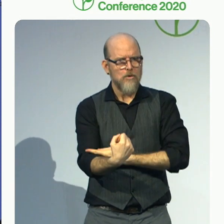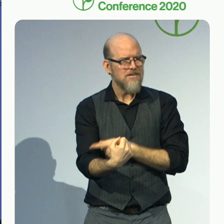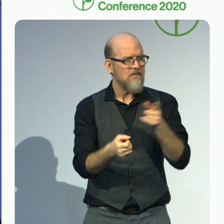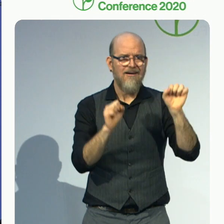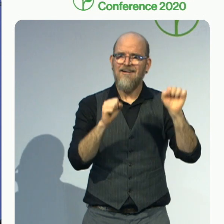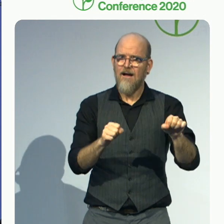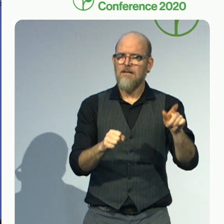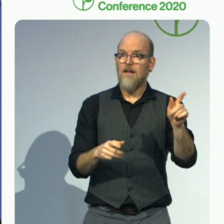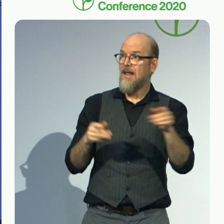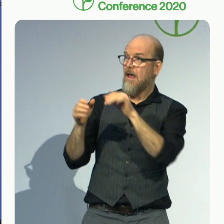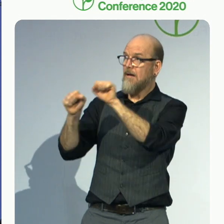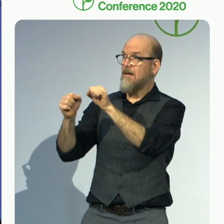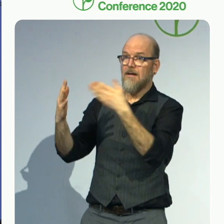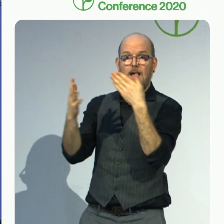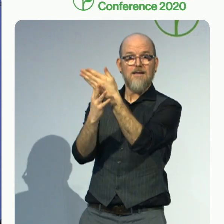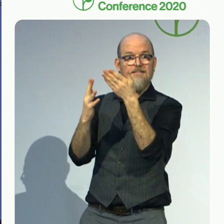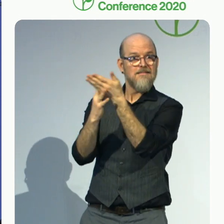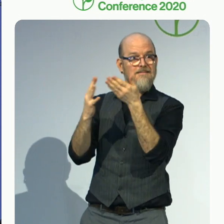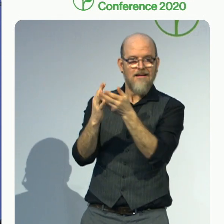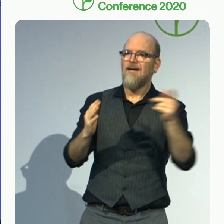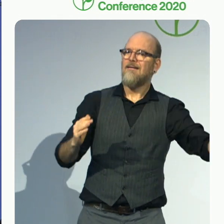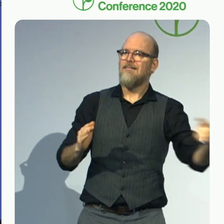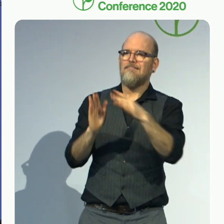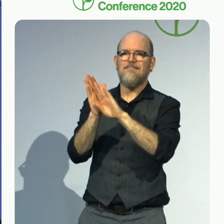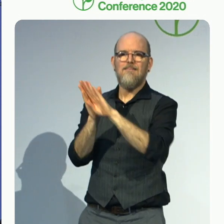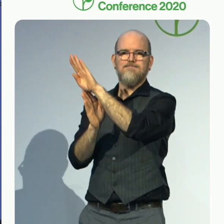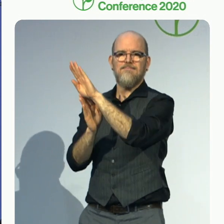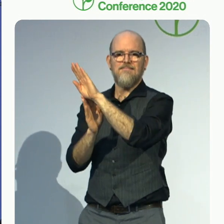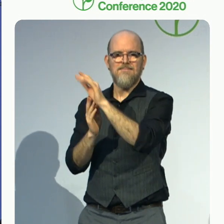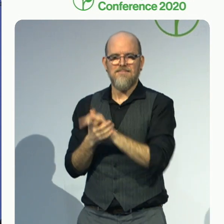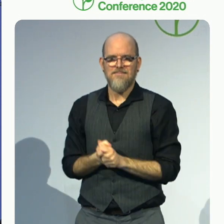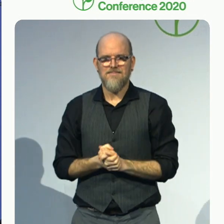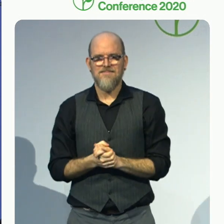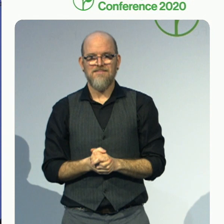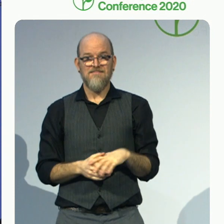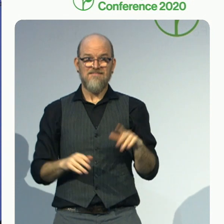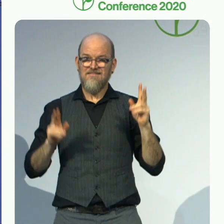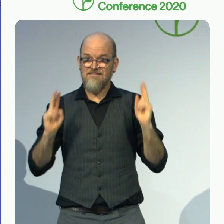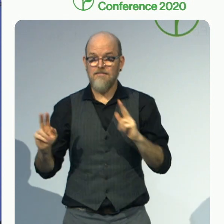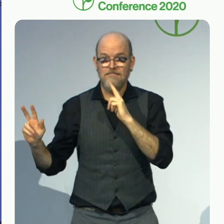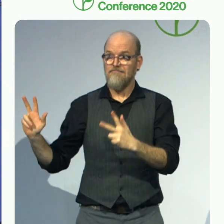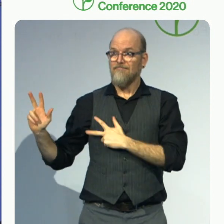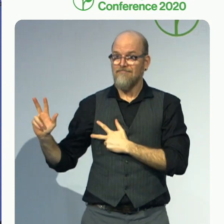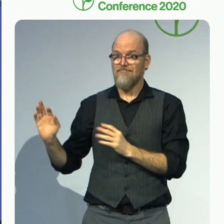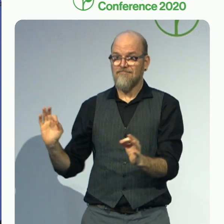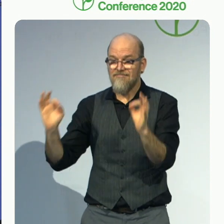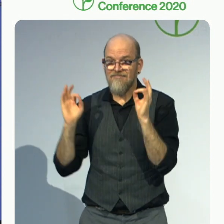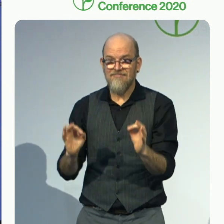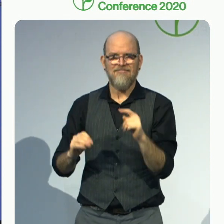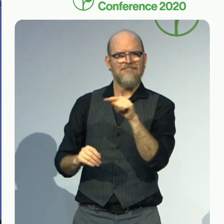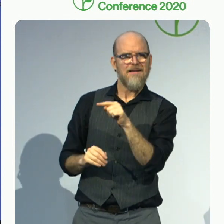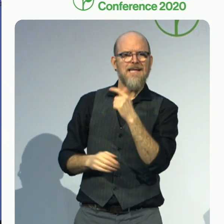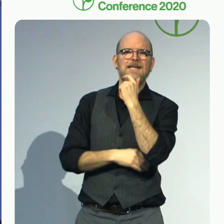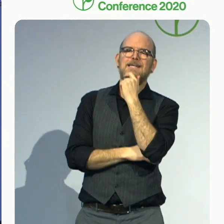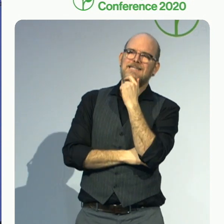I phrase this differently and say, since realistically it will never happen that enough teachers in regular schools are able to teach in Braille or in